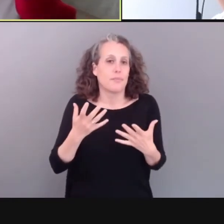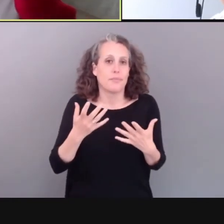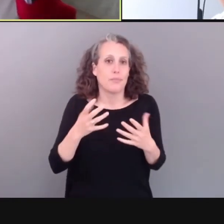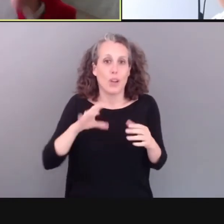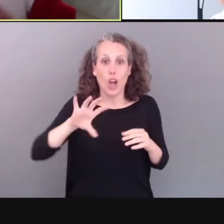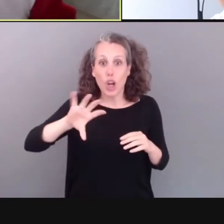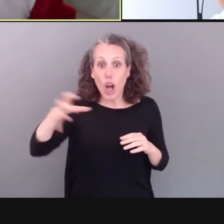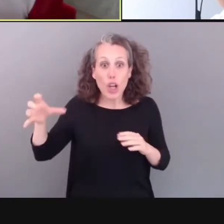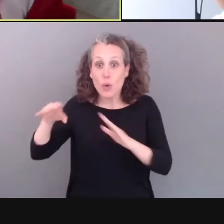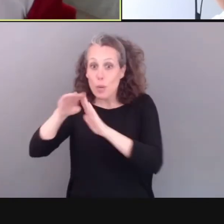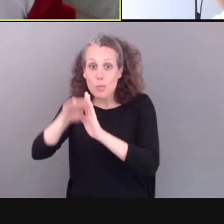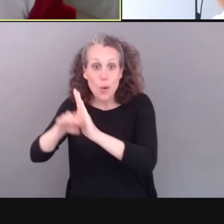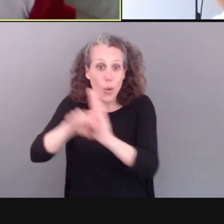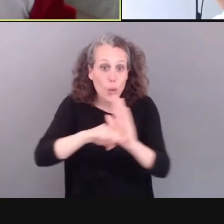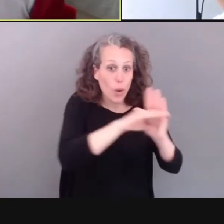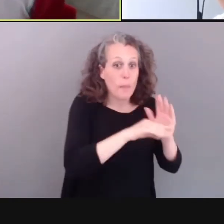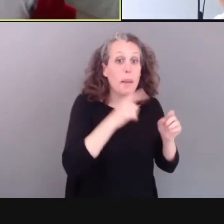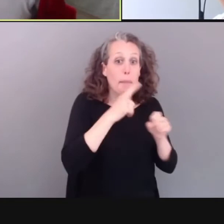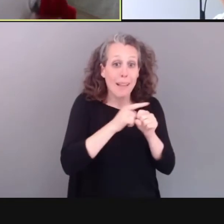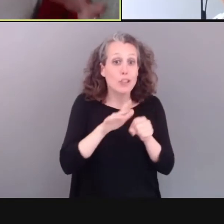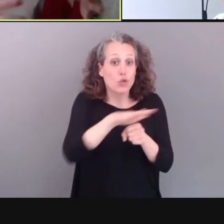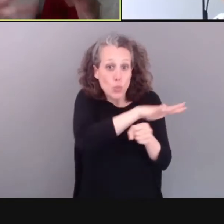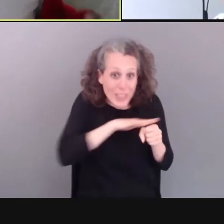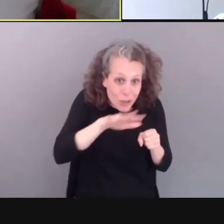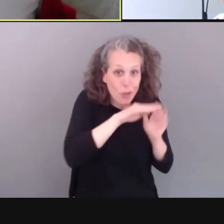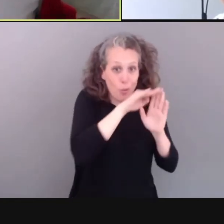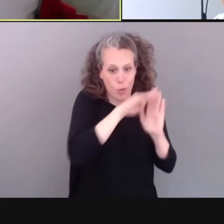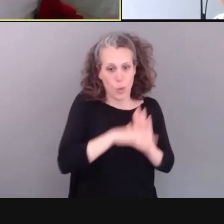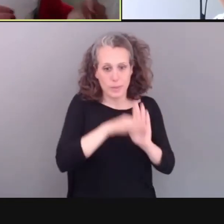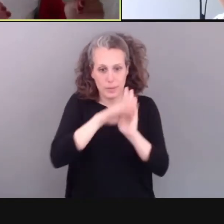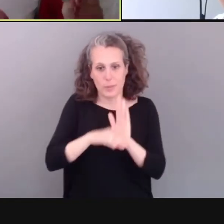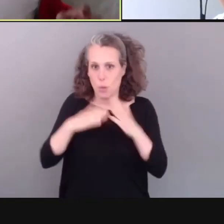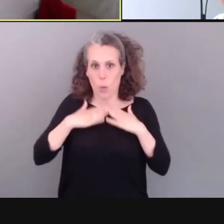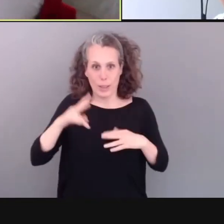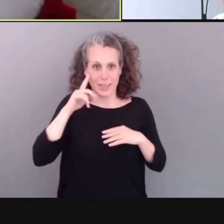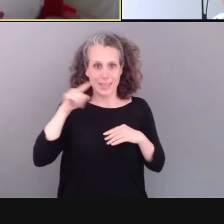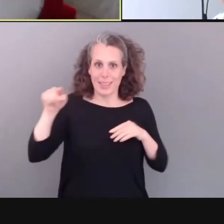country programs, but also regional programs. This is